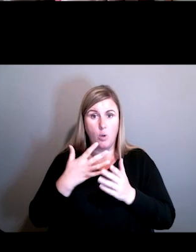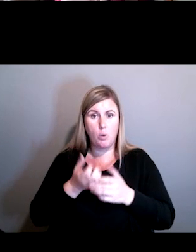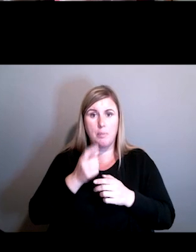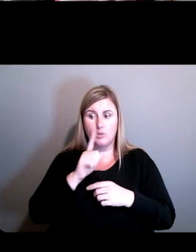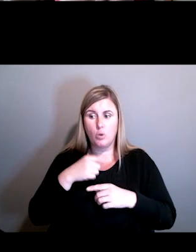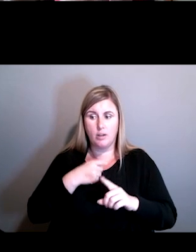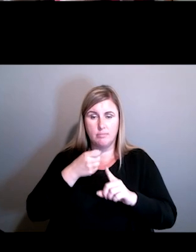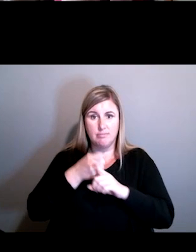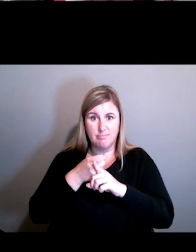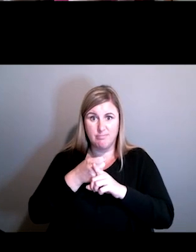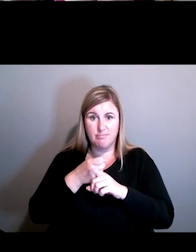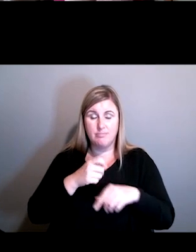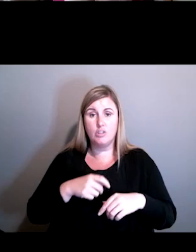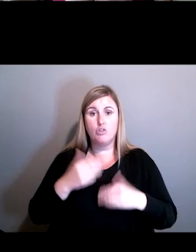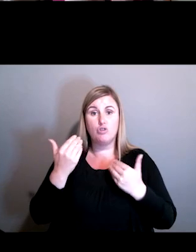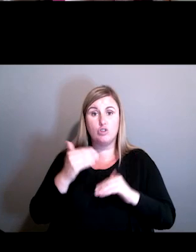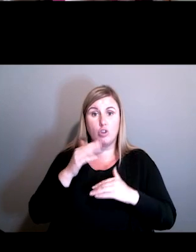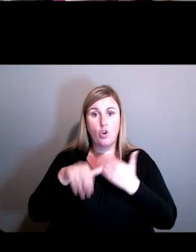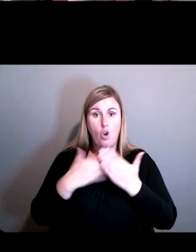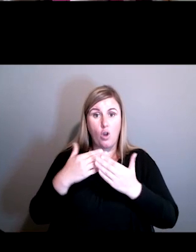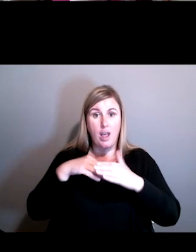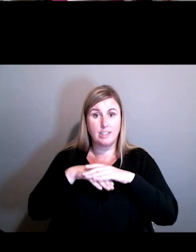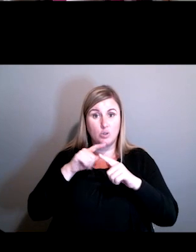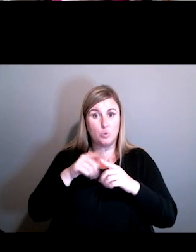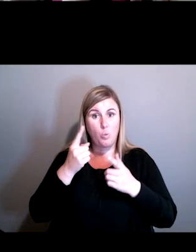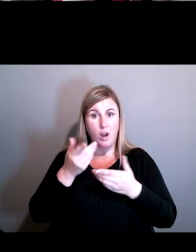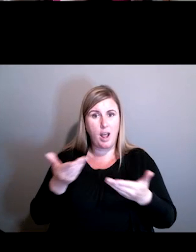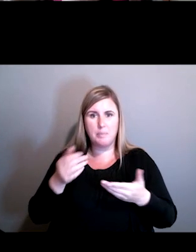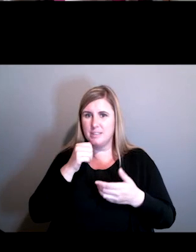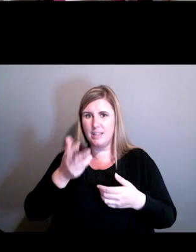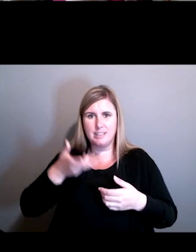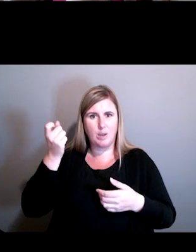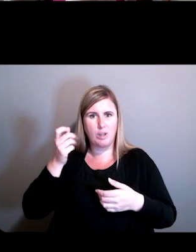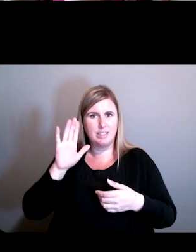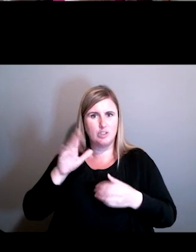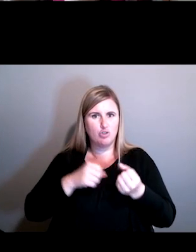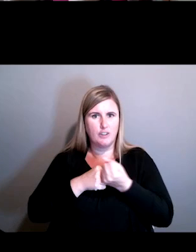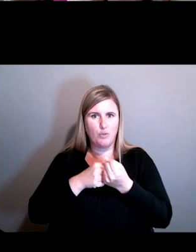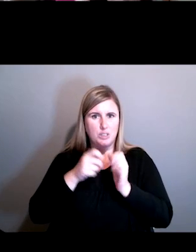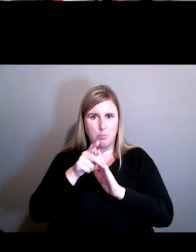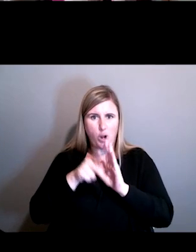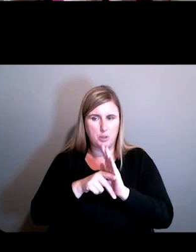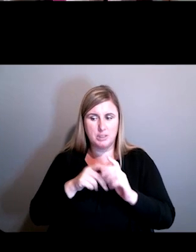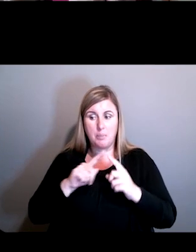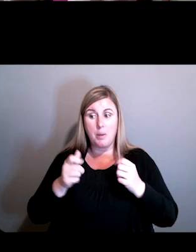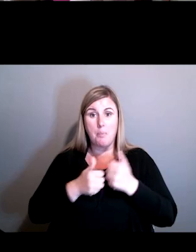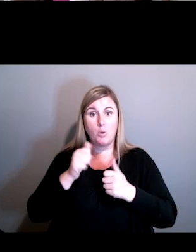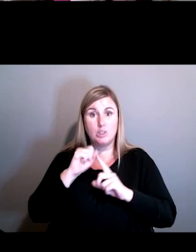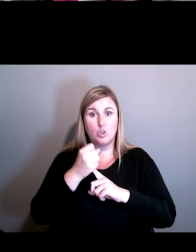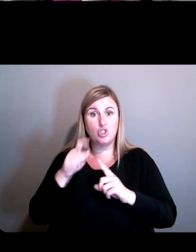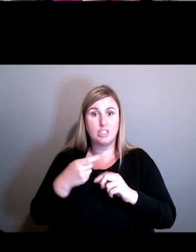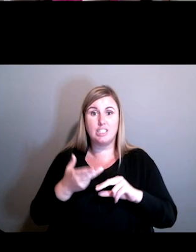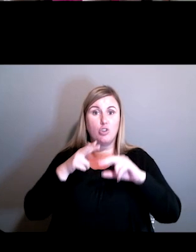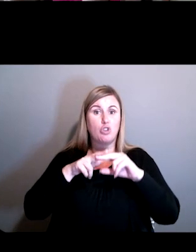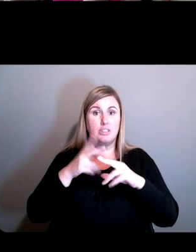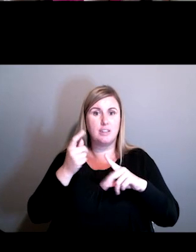all access to an item does not take away its reinforcing properties, but in most cases, it just increases the value of the item because the student